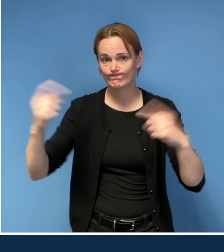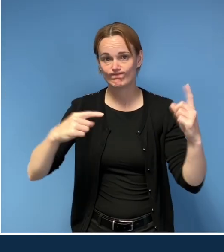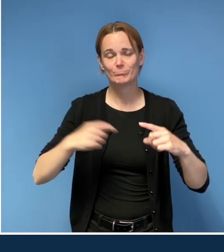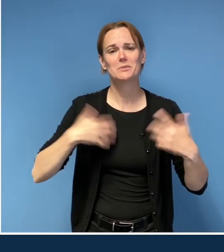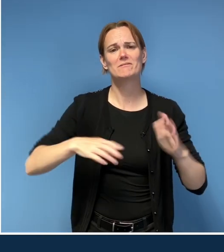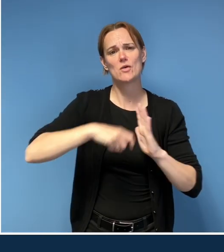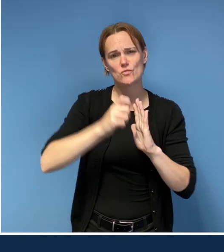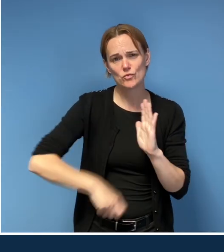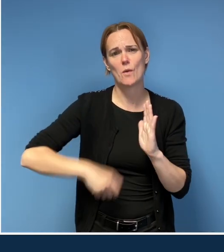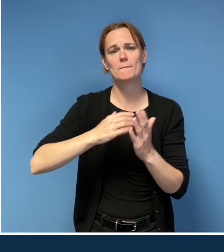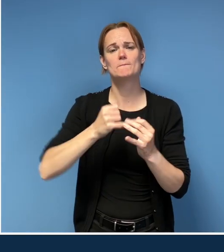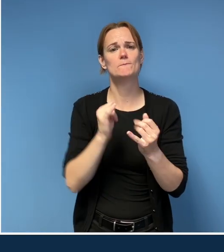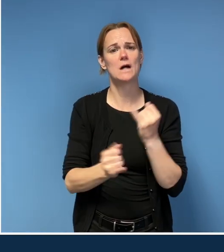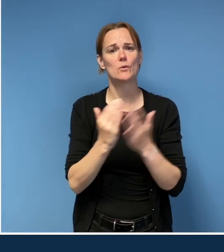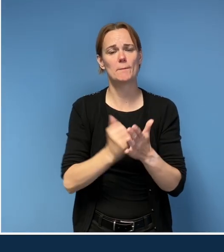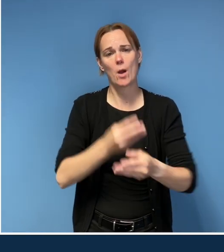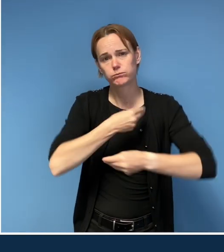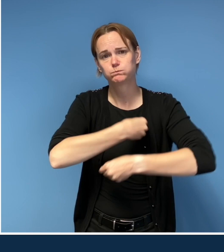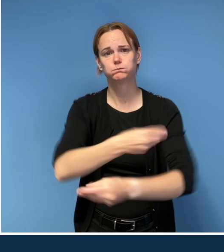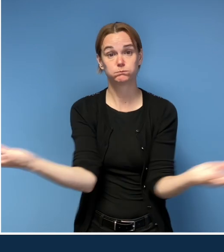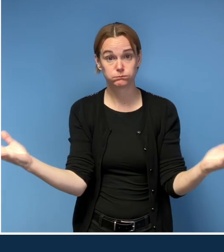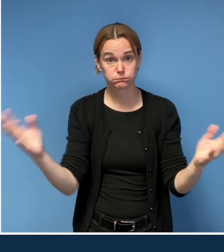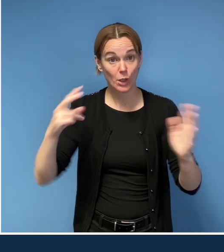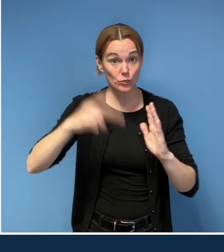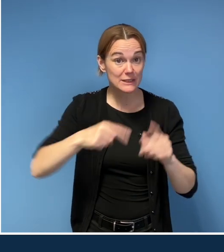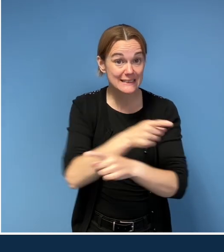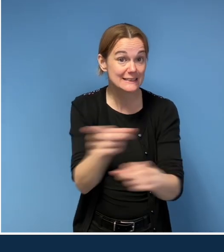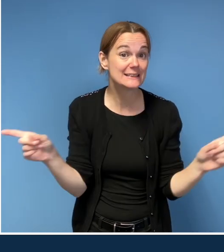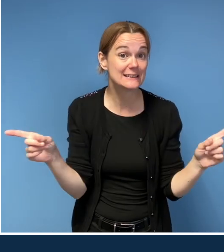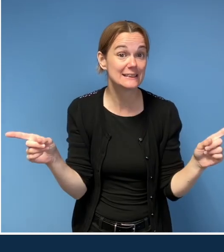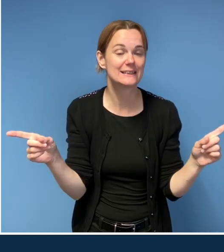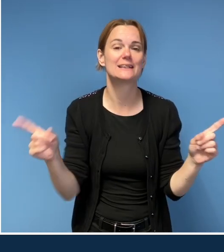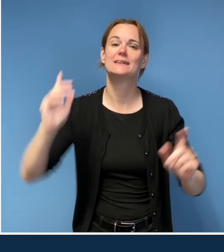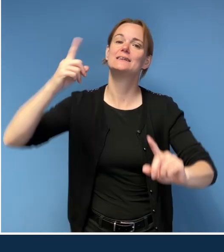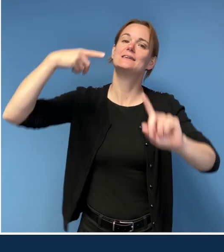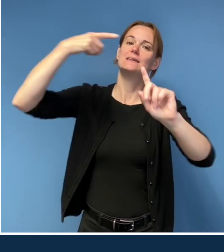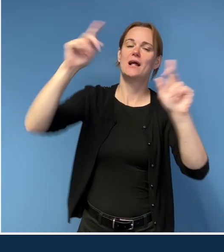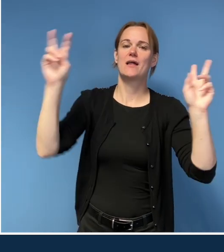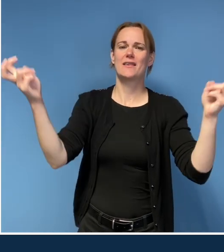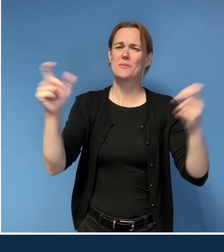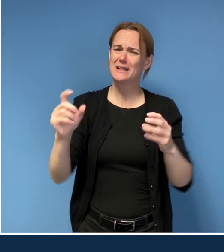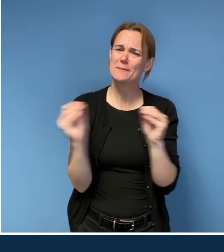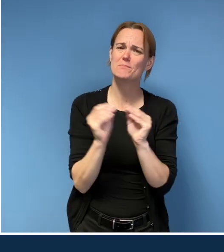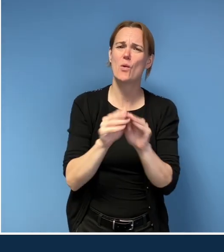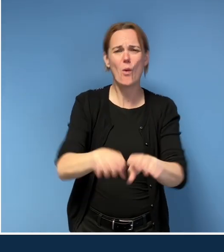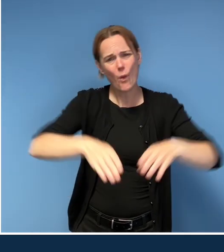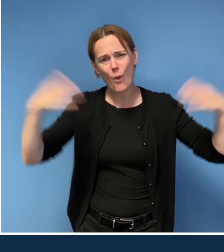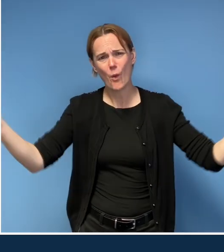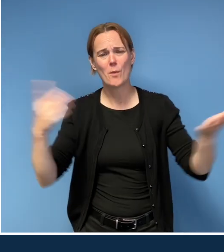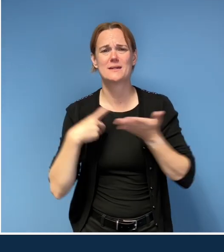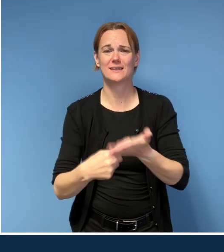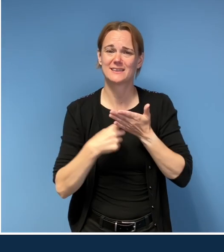college community back in June, a clear theme emerged. That theme was the need for more effective and open communication across